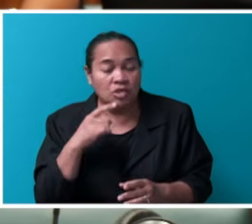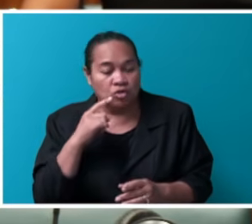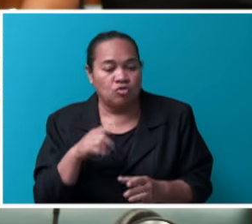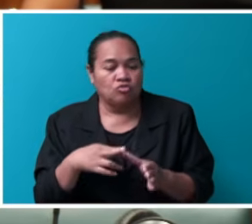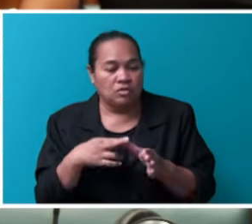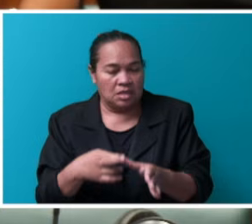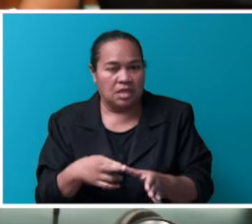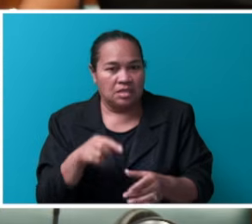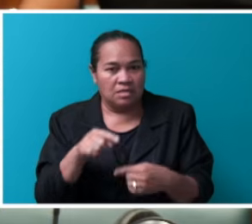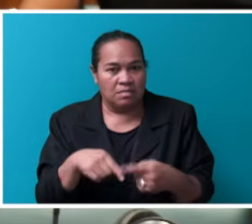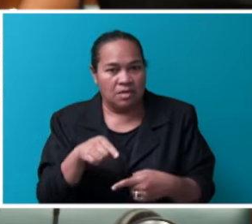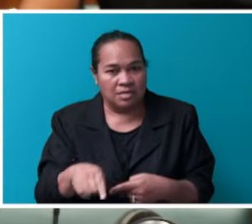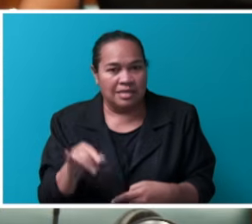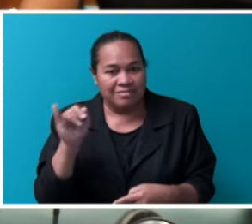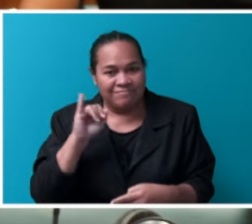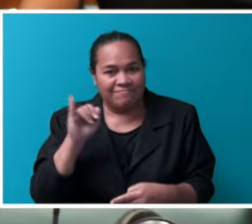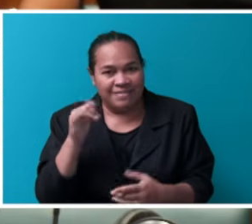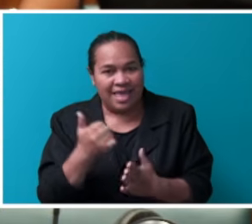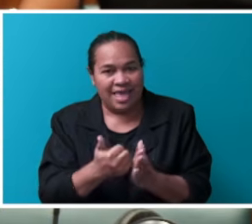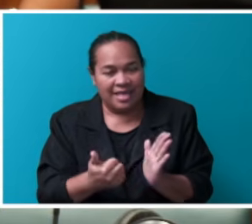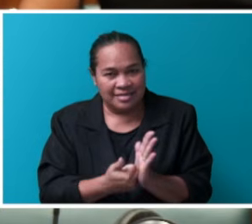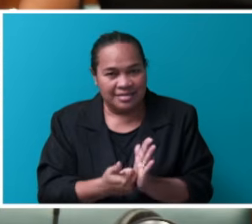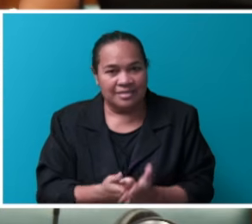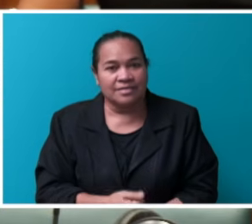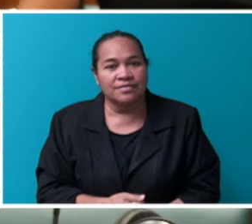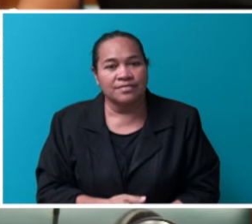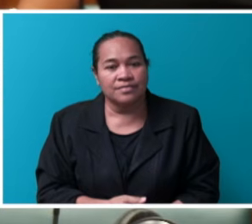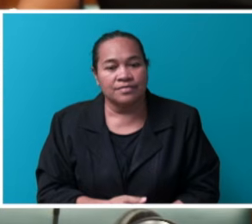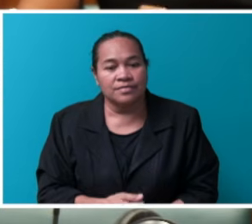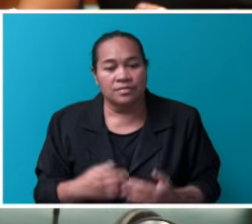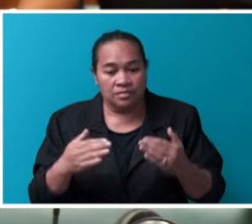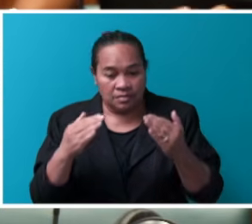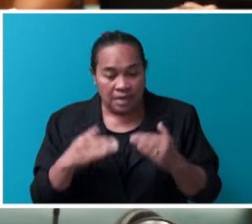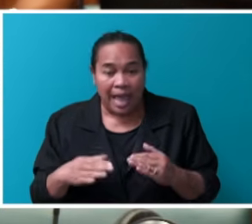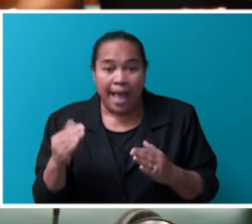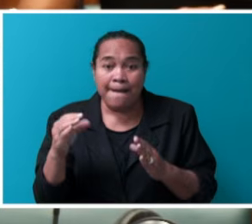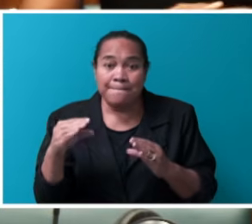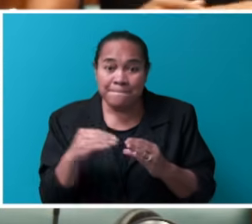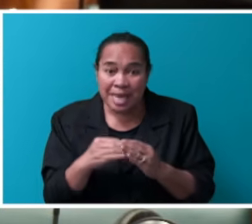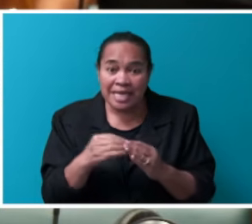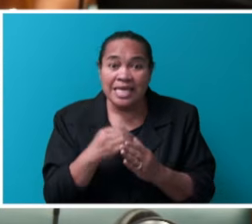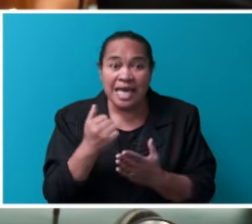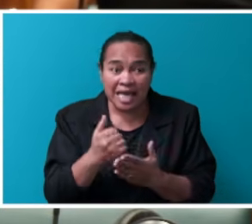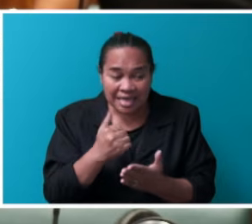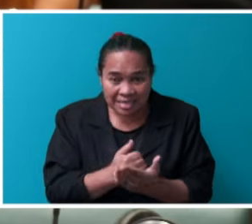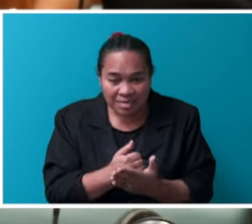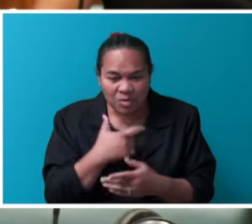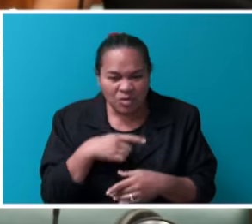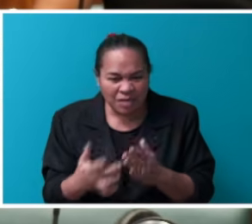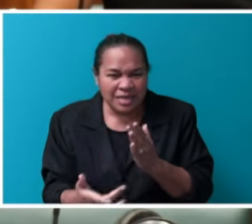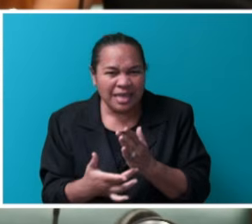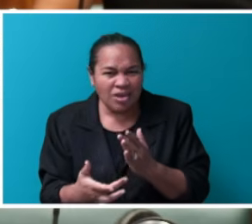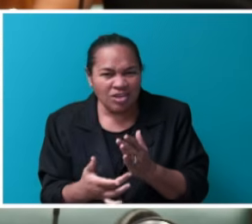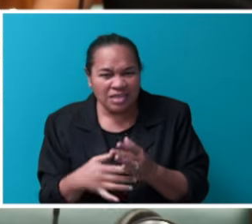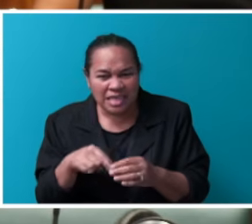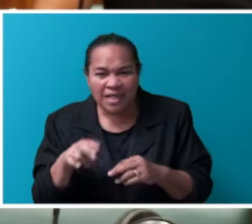financial stability, and promote alignment with best practices. Banking Act, with the rapid take-up of technology by banks in Fiji, there is